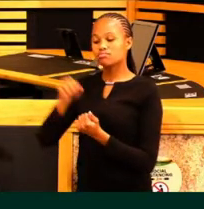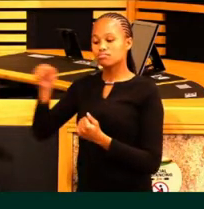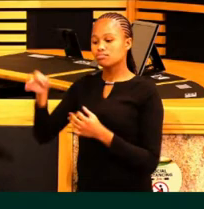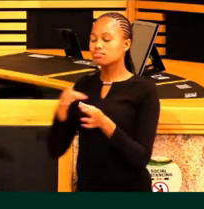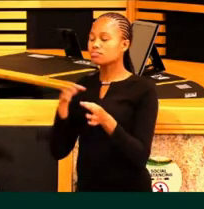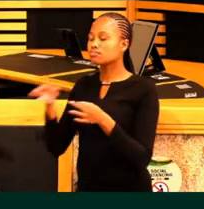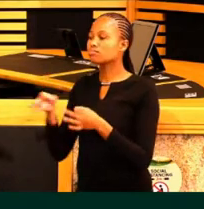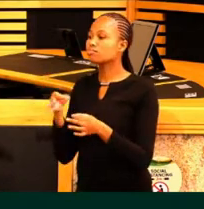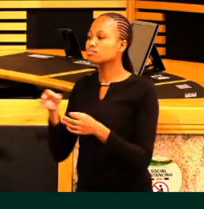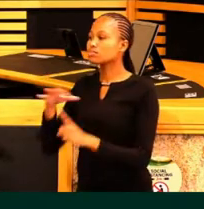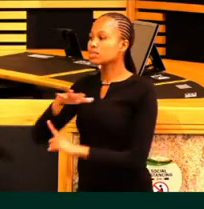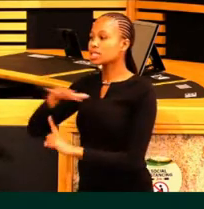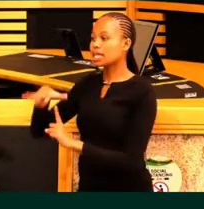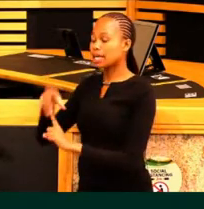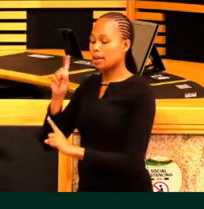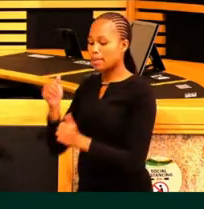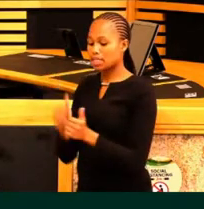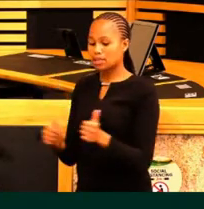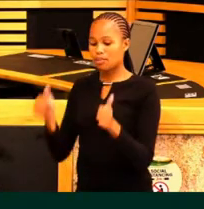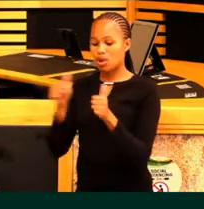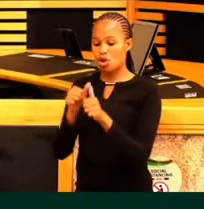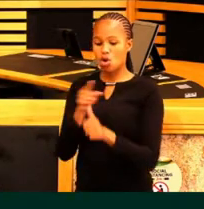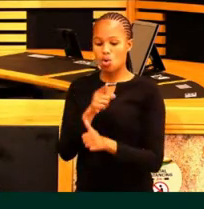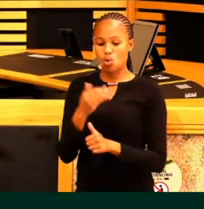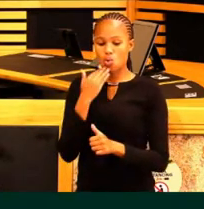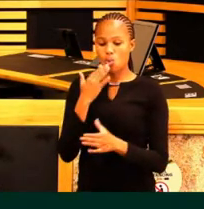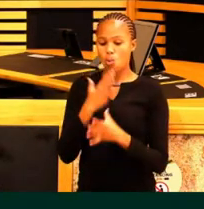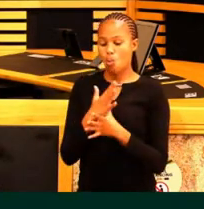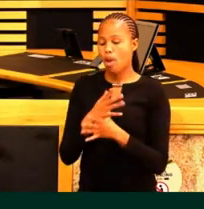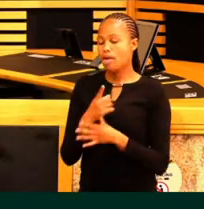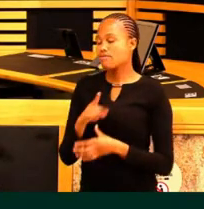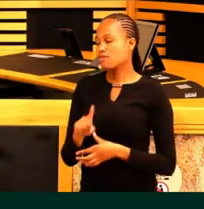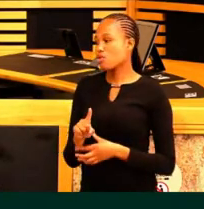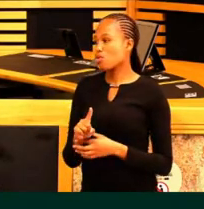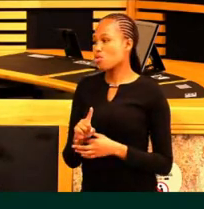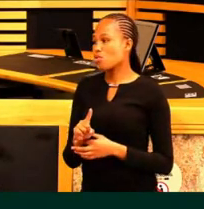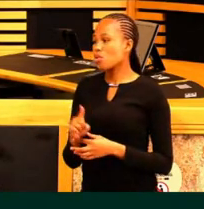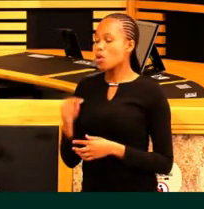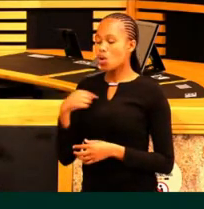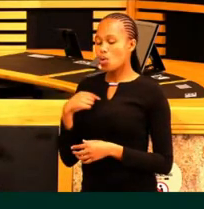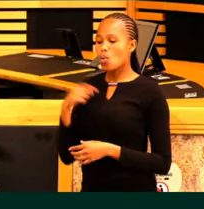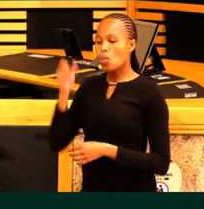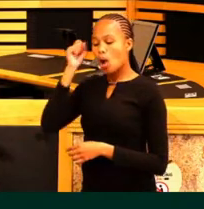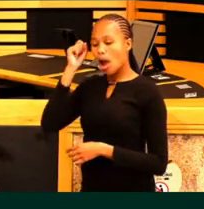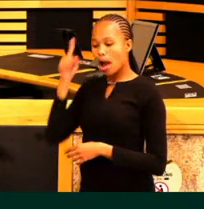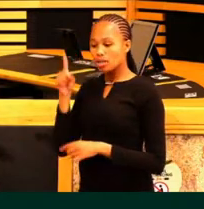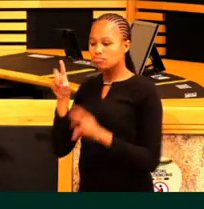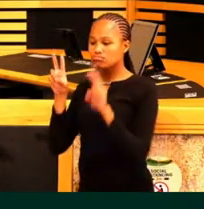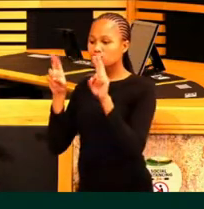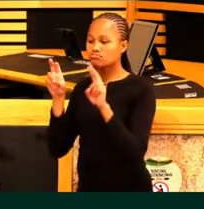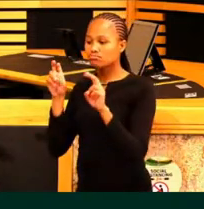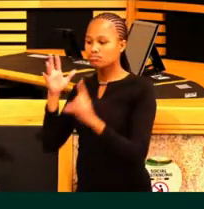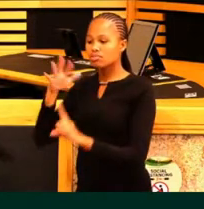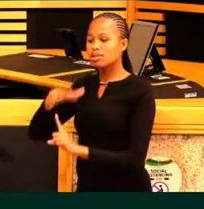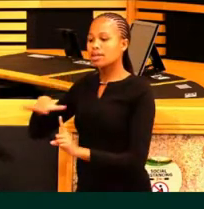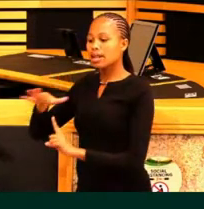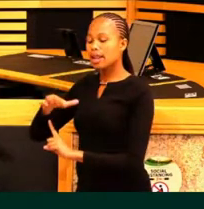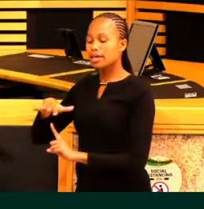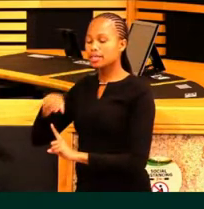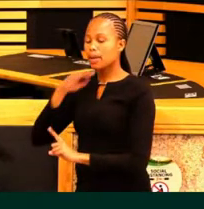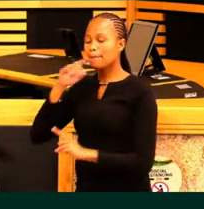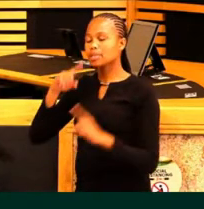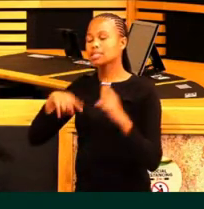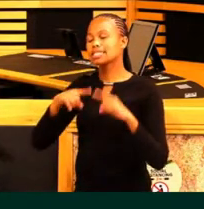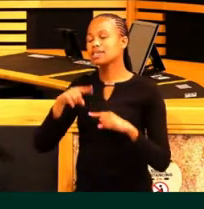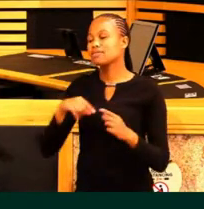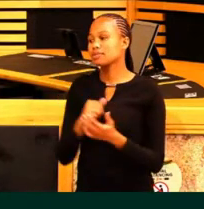the land shall belong to those who work it we are then understood that the issue of land is diverse as